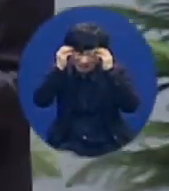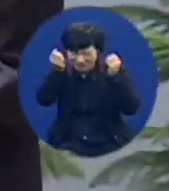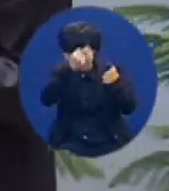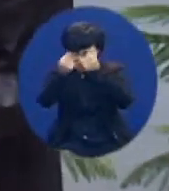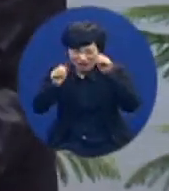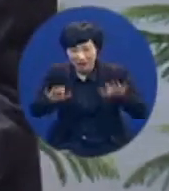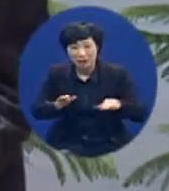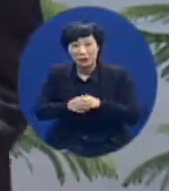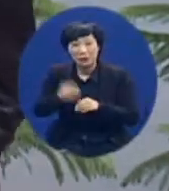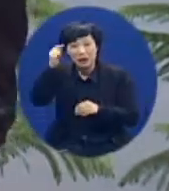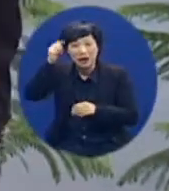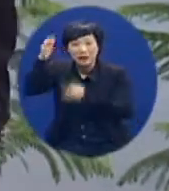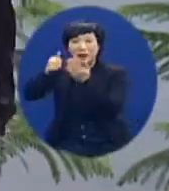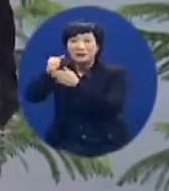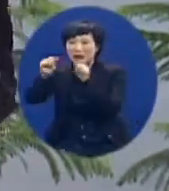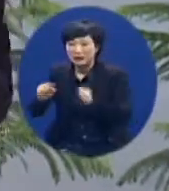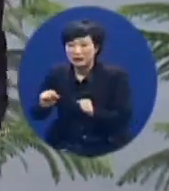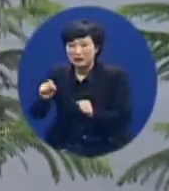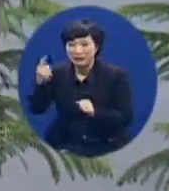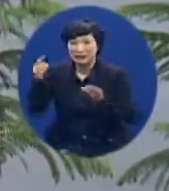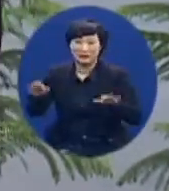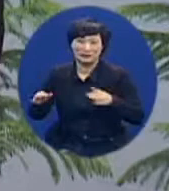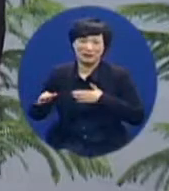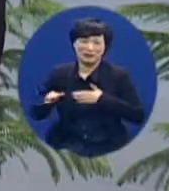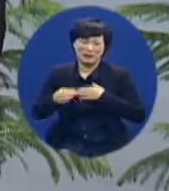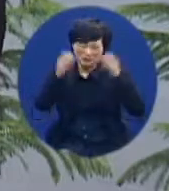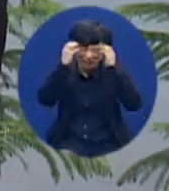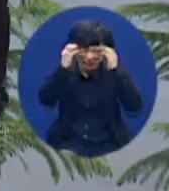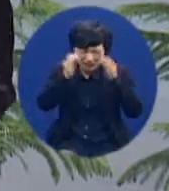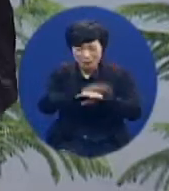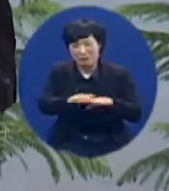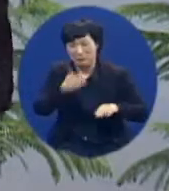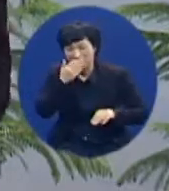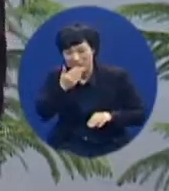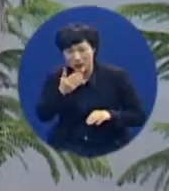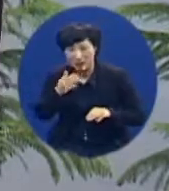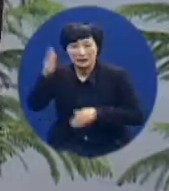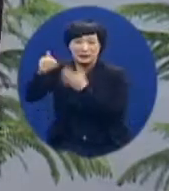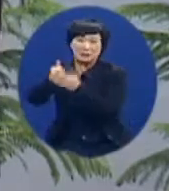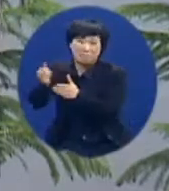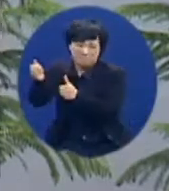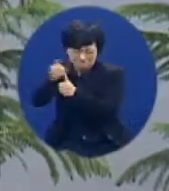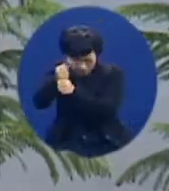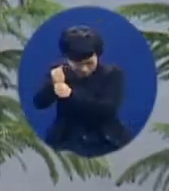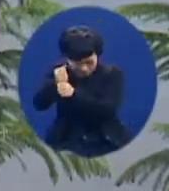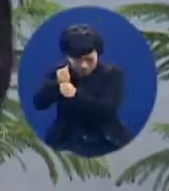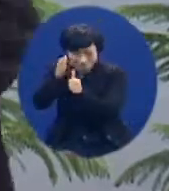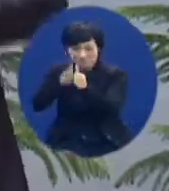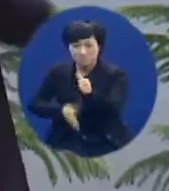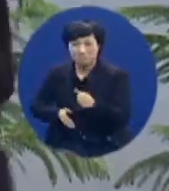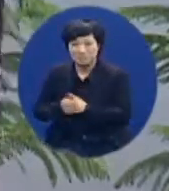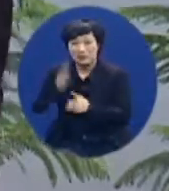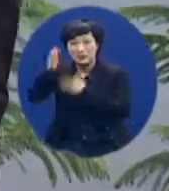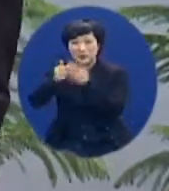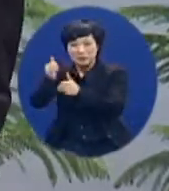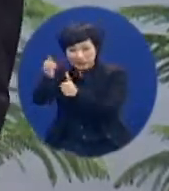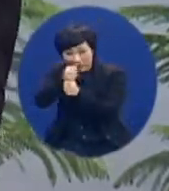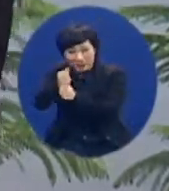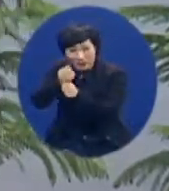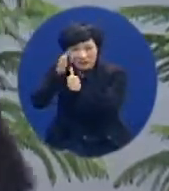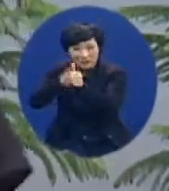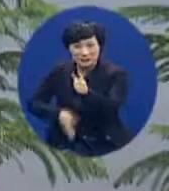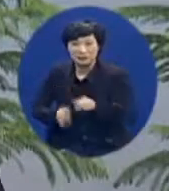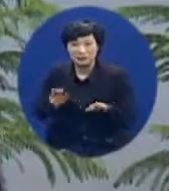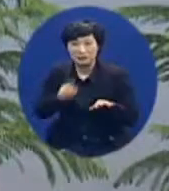me? What have I done wrong? There are so many who are saying that. The more we suffer, the more we should